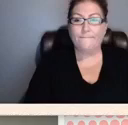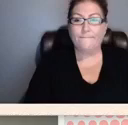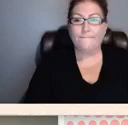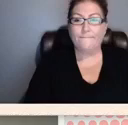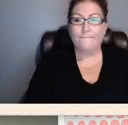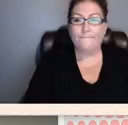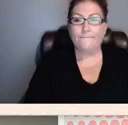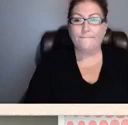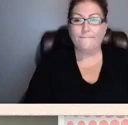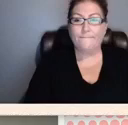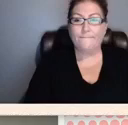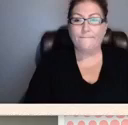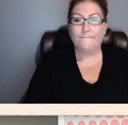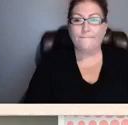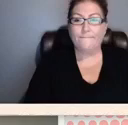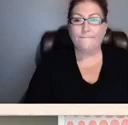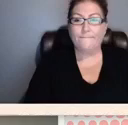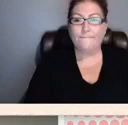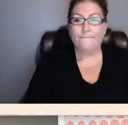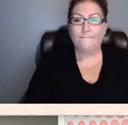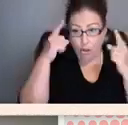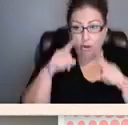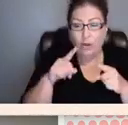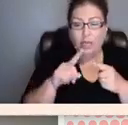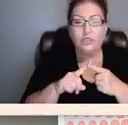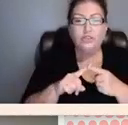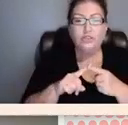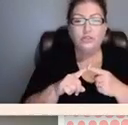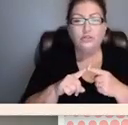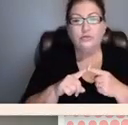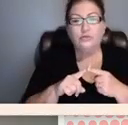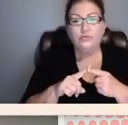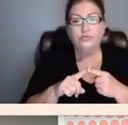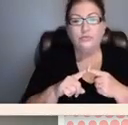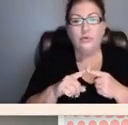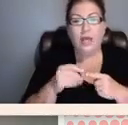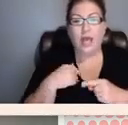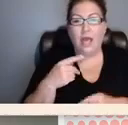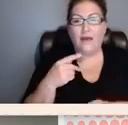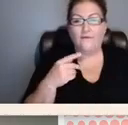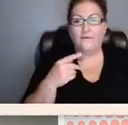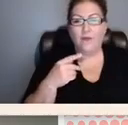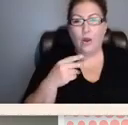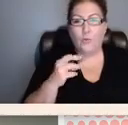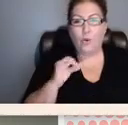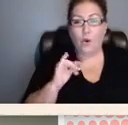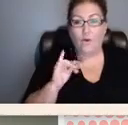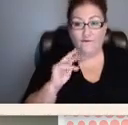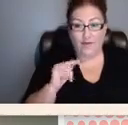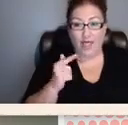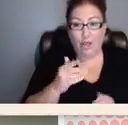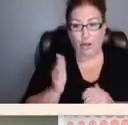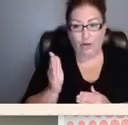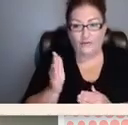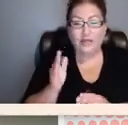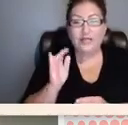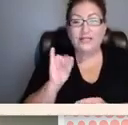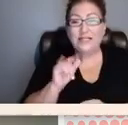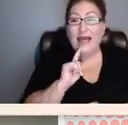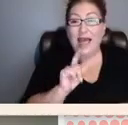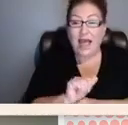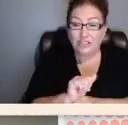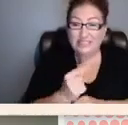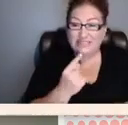He agreed to take a profiling courage to actually